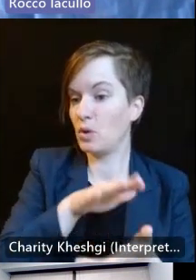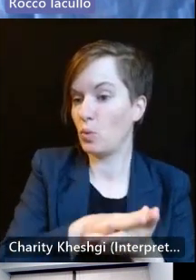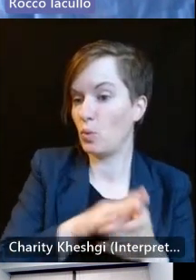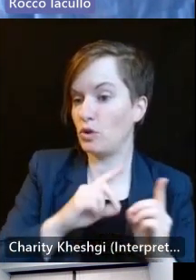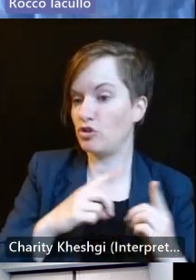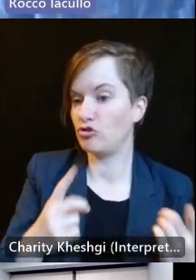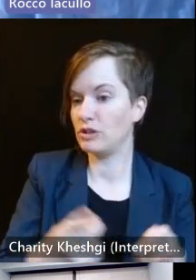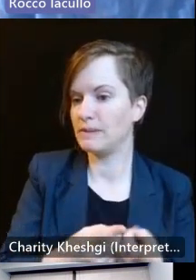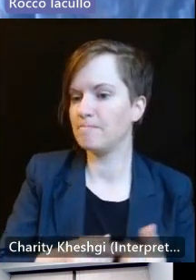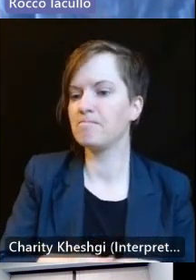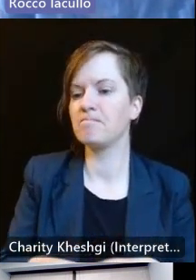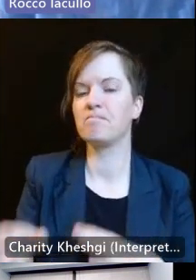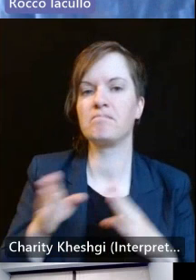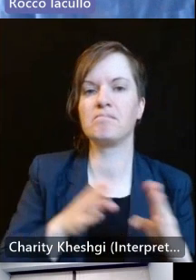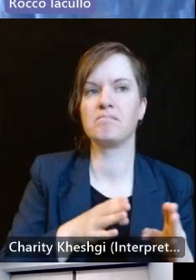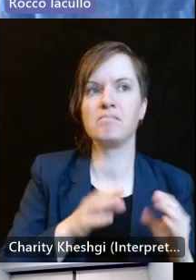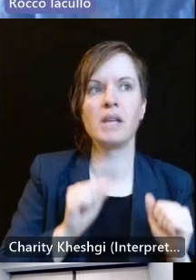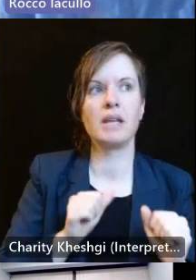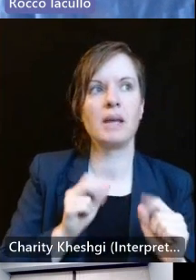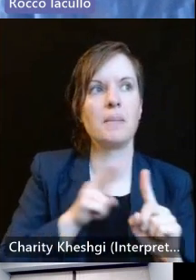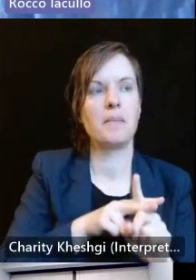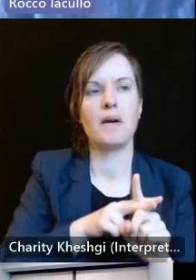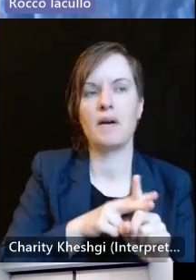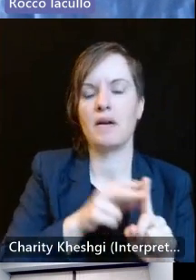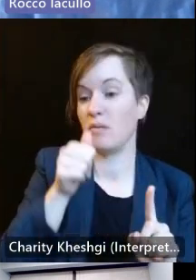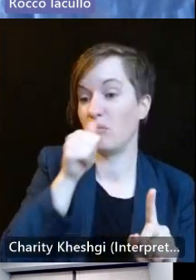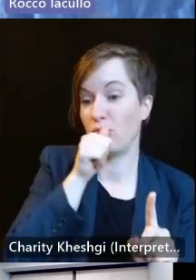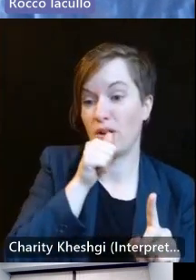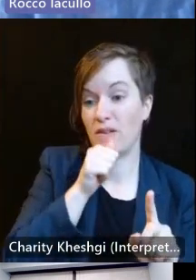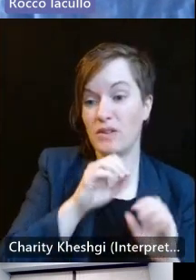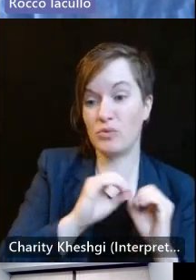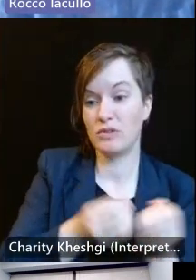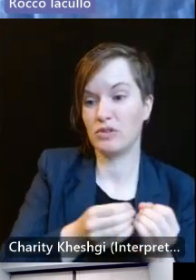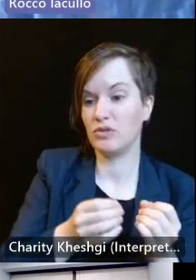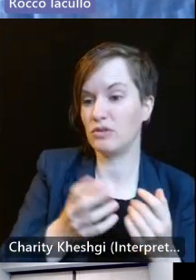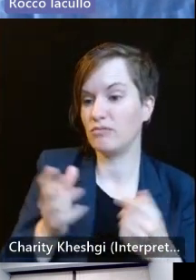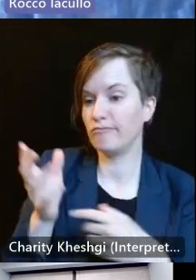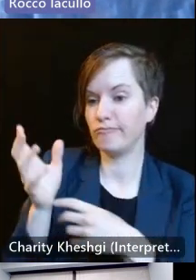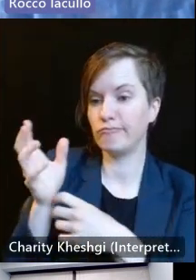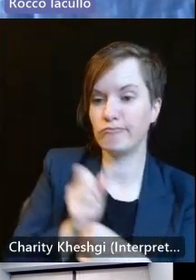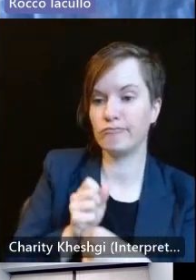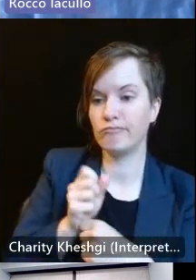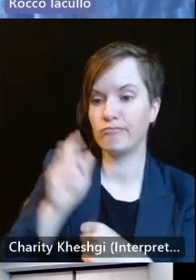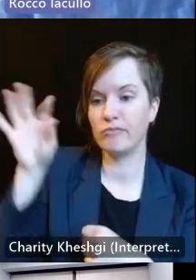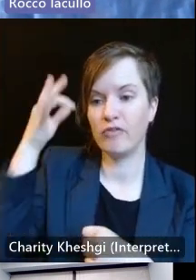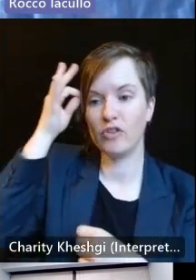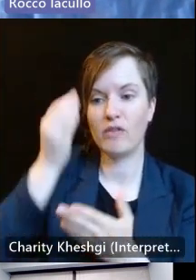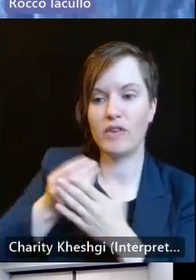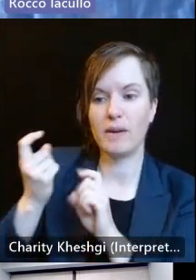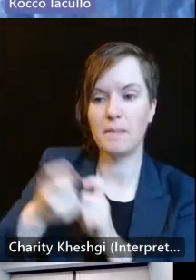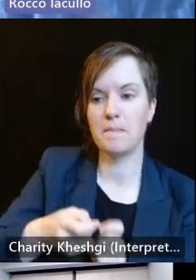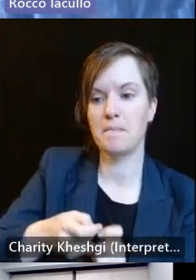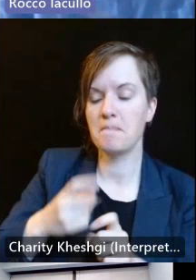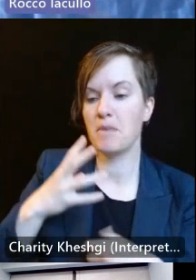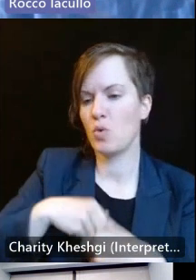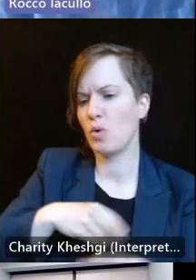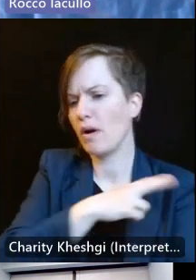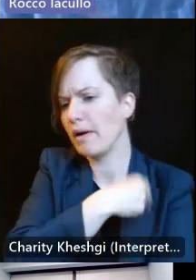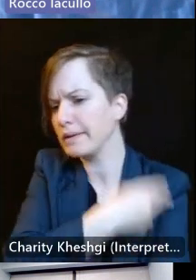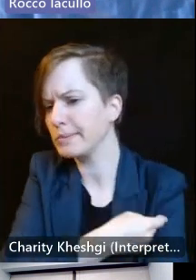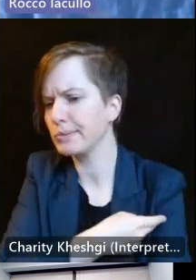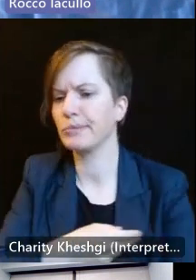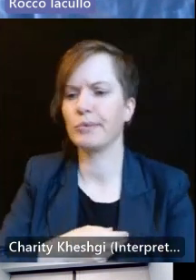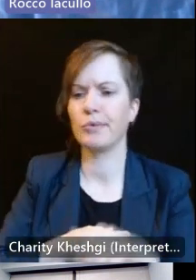to private entities that receive federal funding, such as hospitals or other